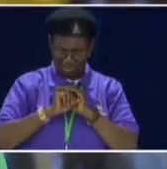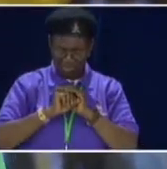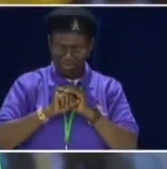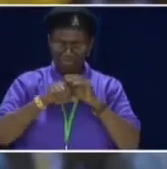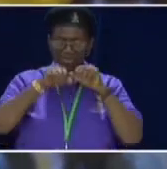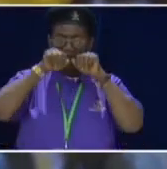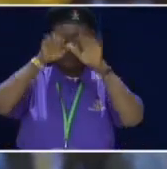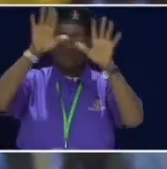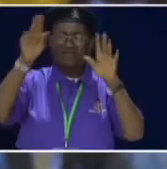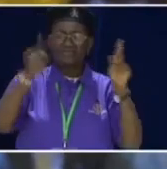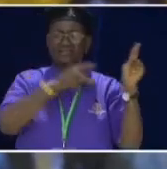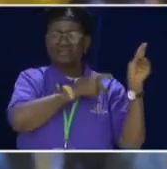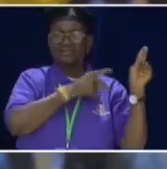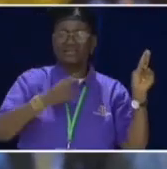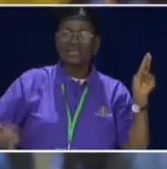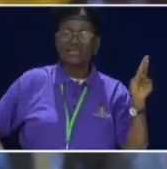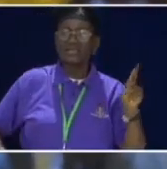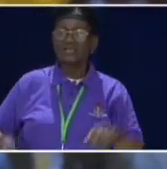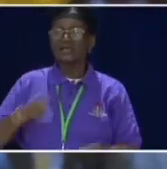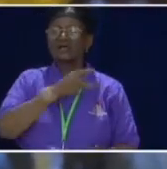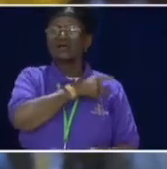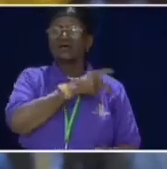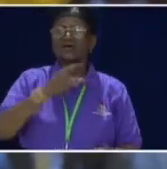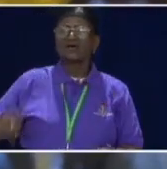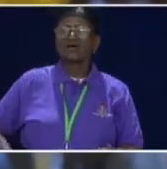Bless the King of Kings.